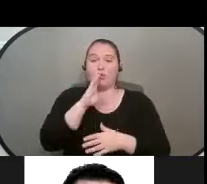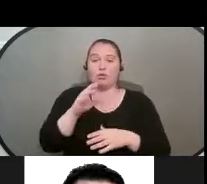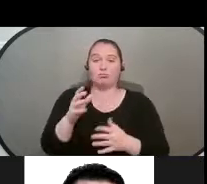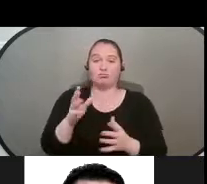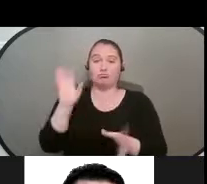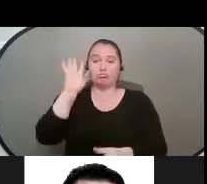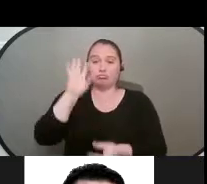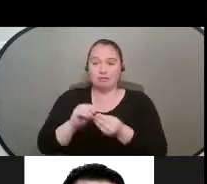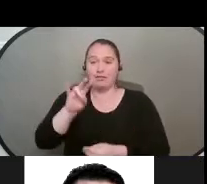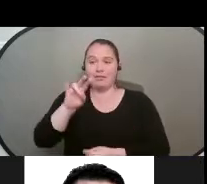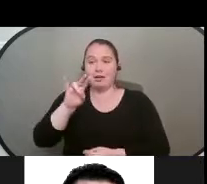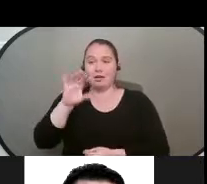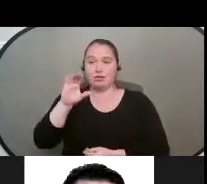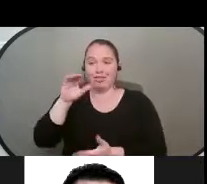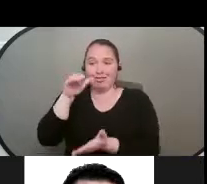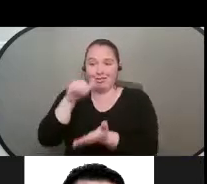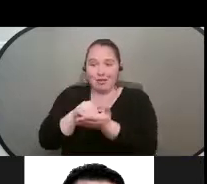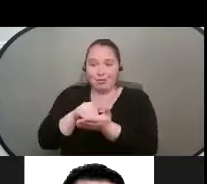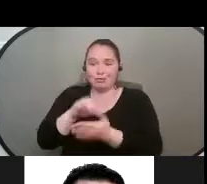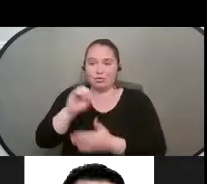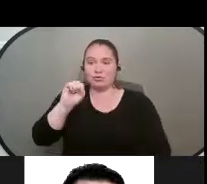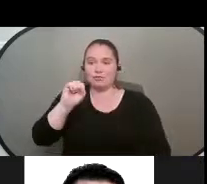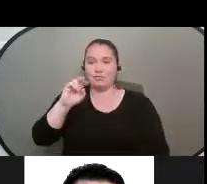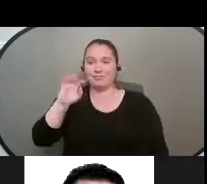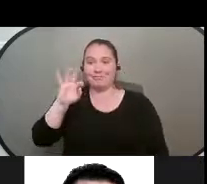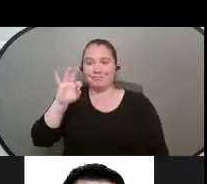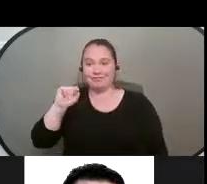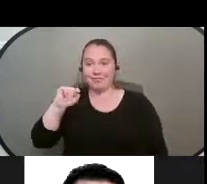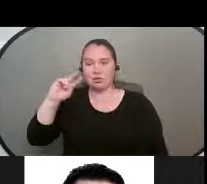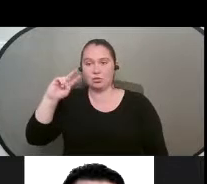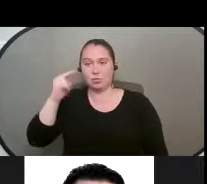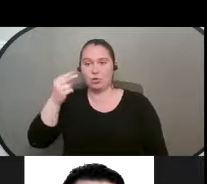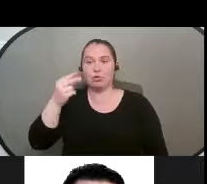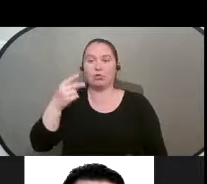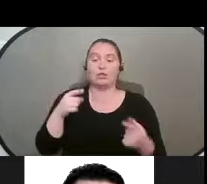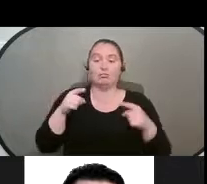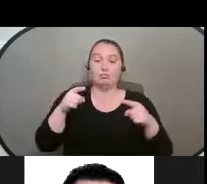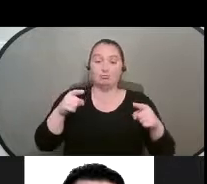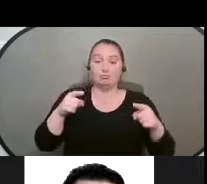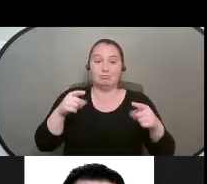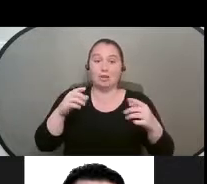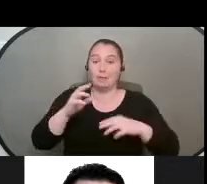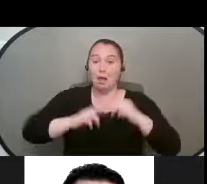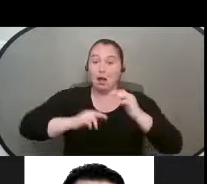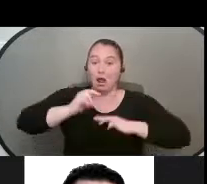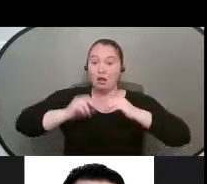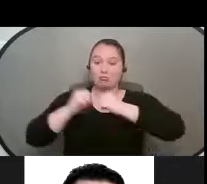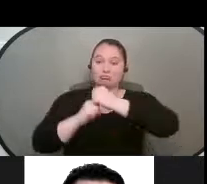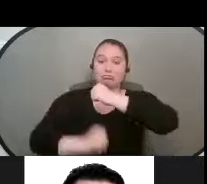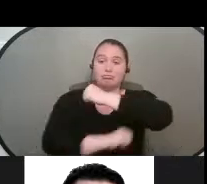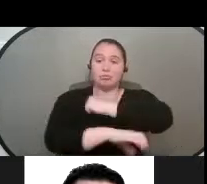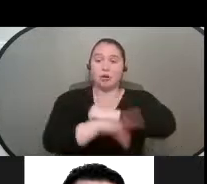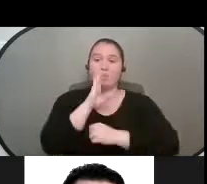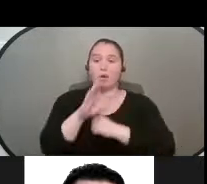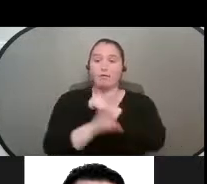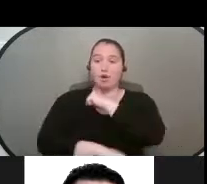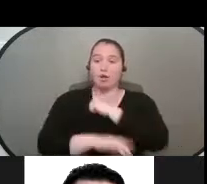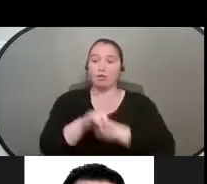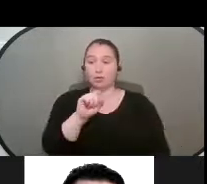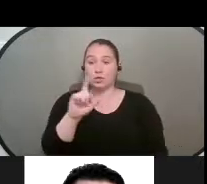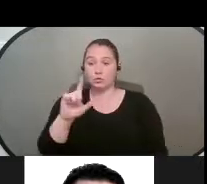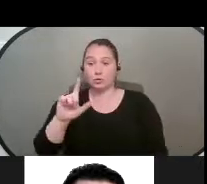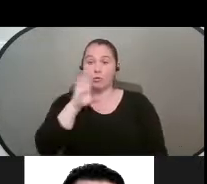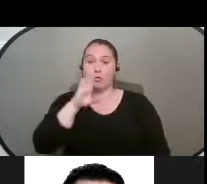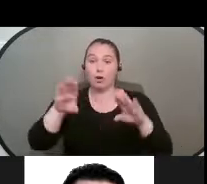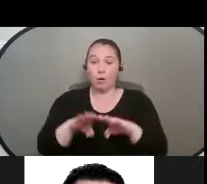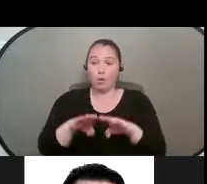square feet. And the groundwork is starting and should open fall of 2021. We've